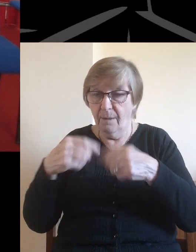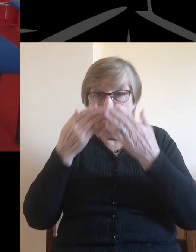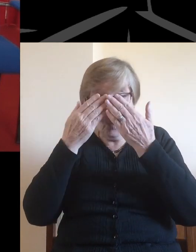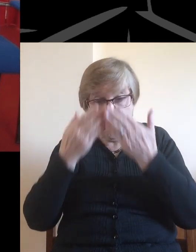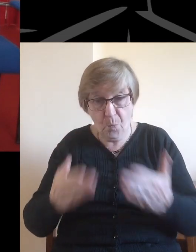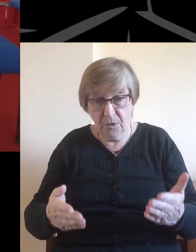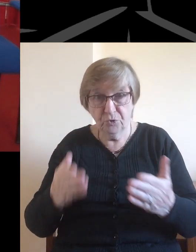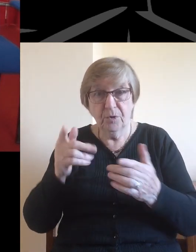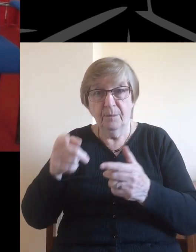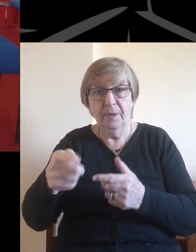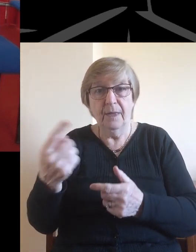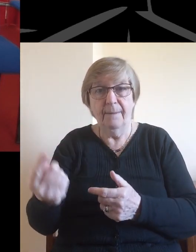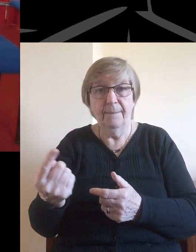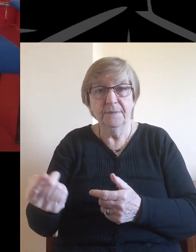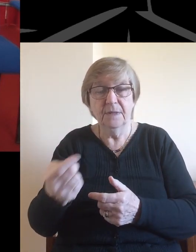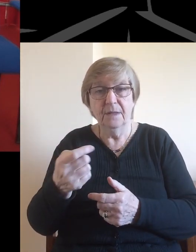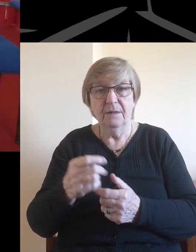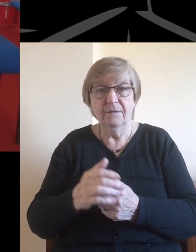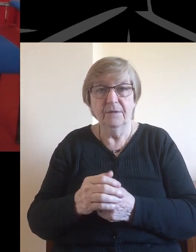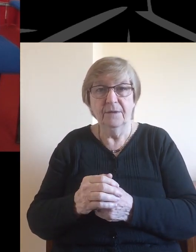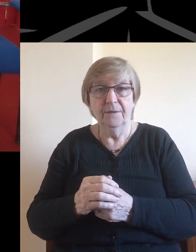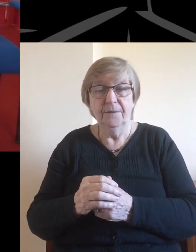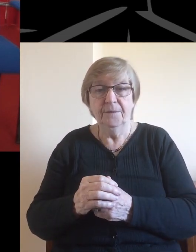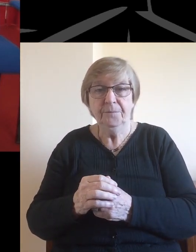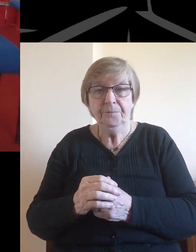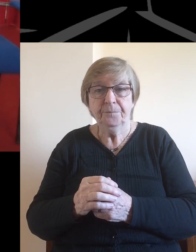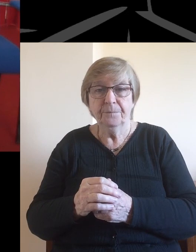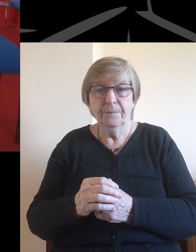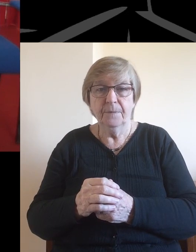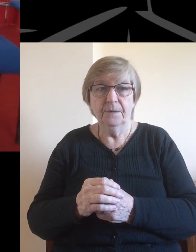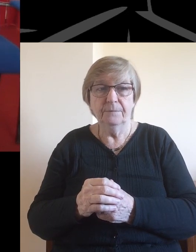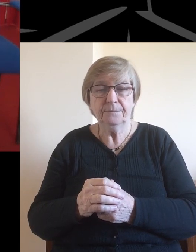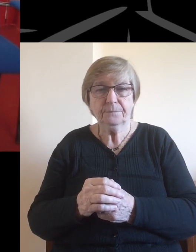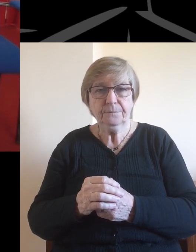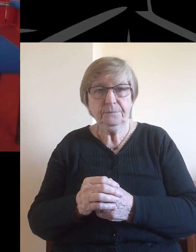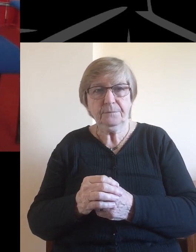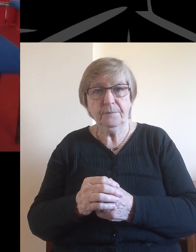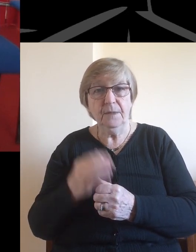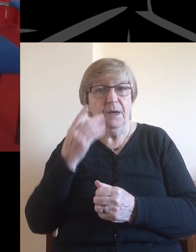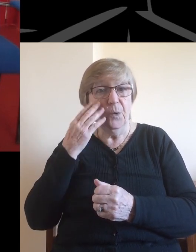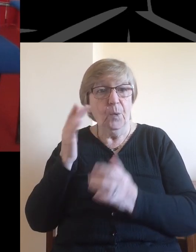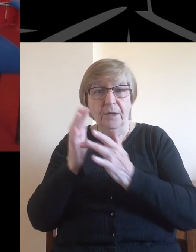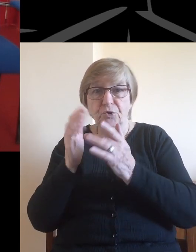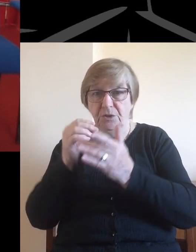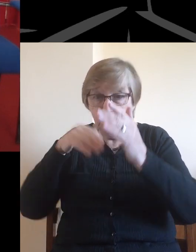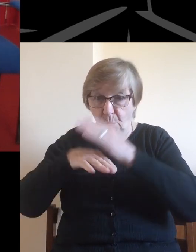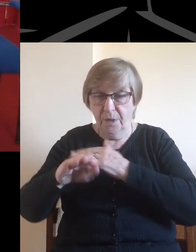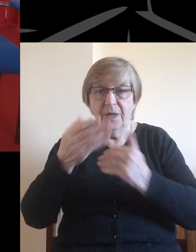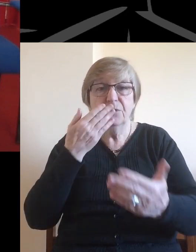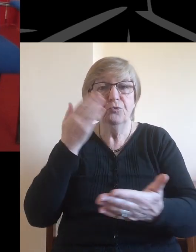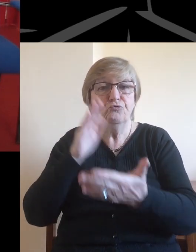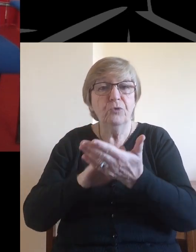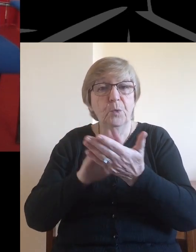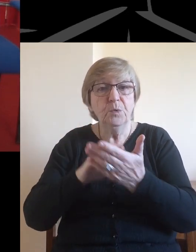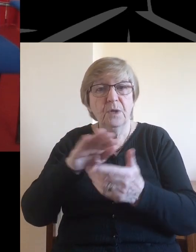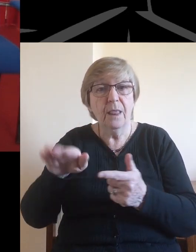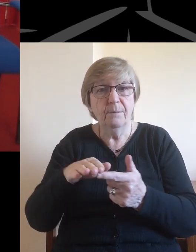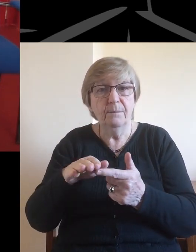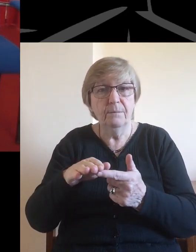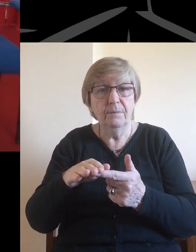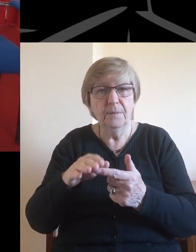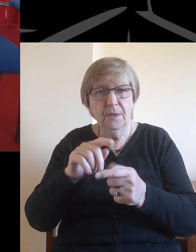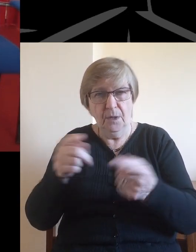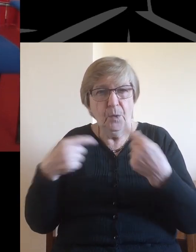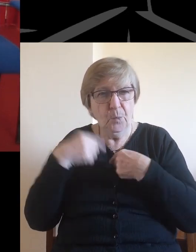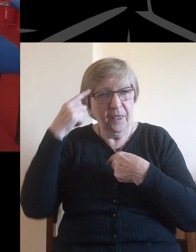to give him that kind of acclaim. And indeed, even as he entered Jerusalem on the day that we